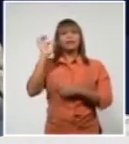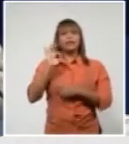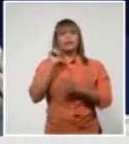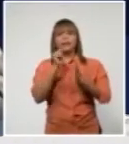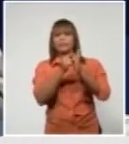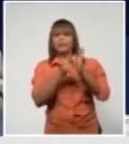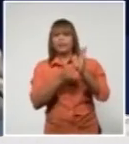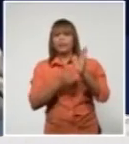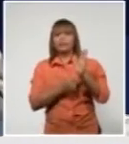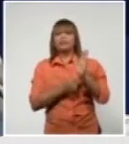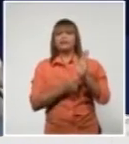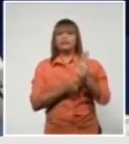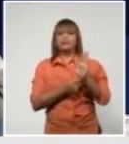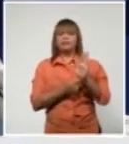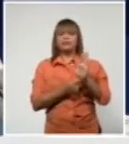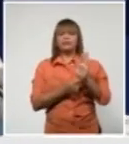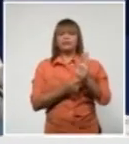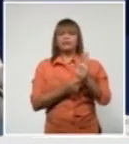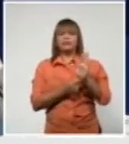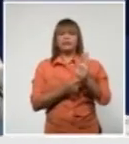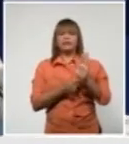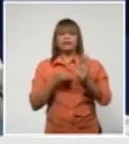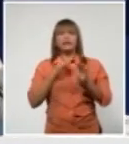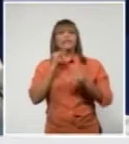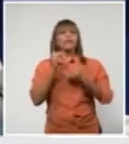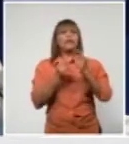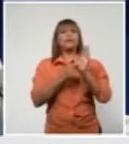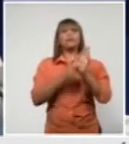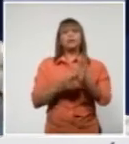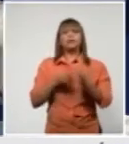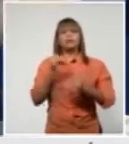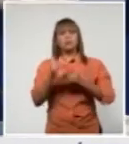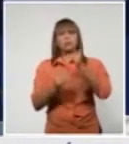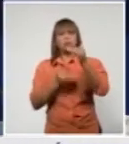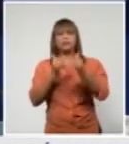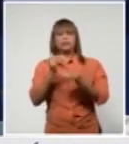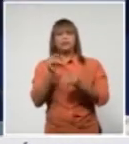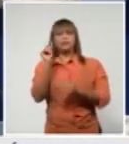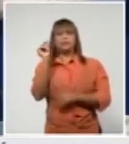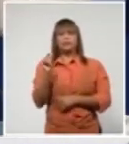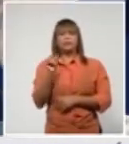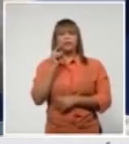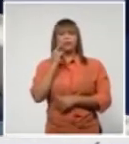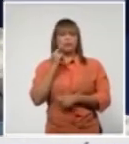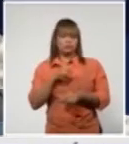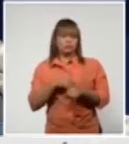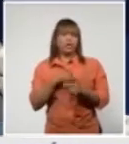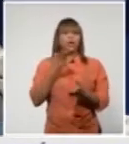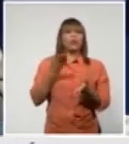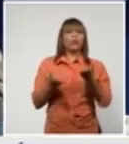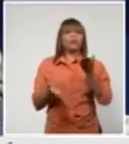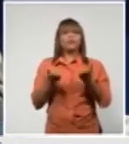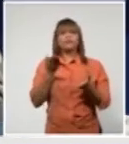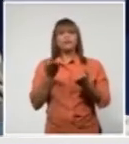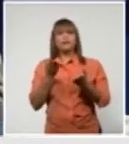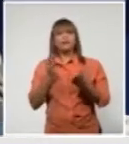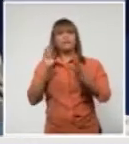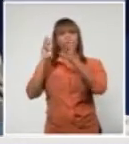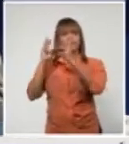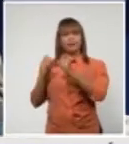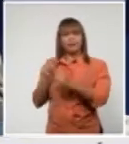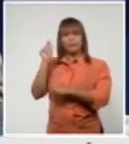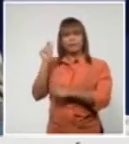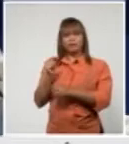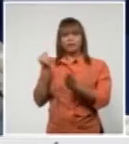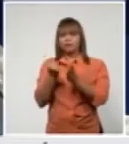3 people were discharged from hospital in Artemisa yesterday, 99 in Havana, 27